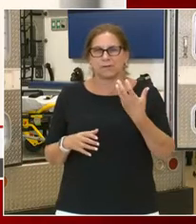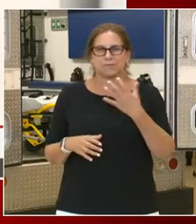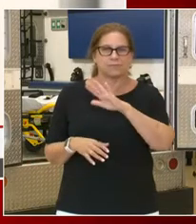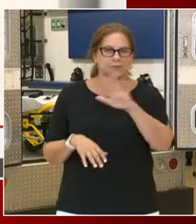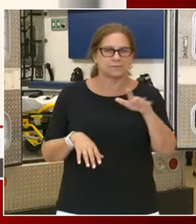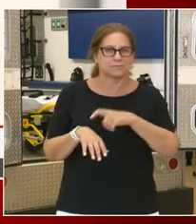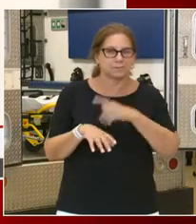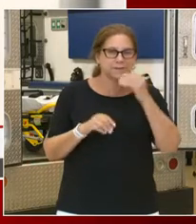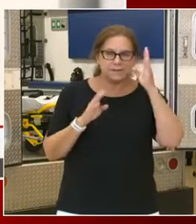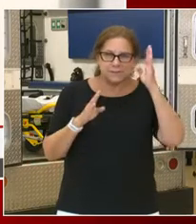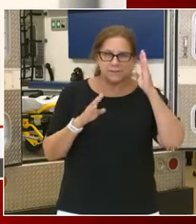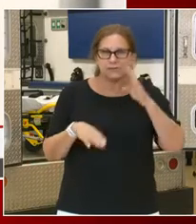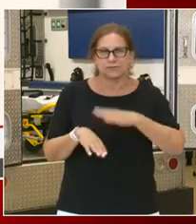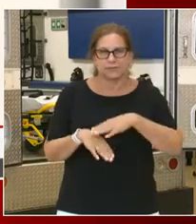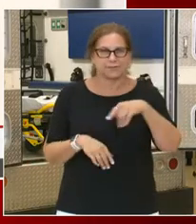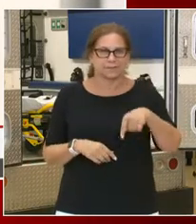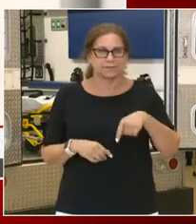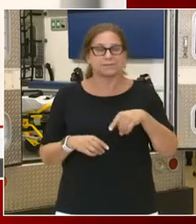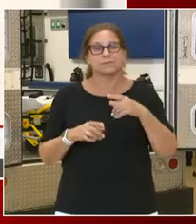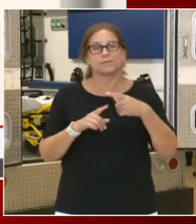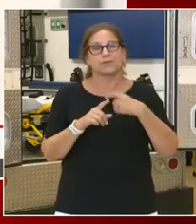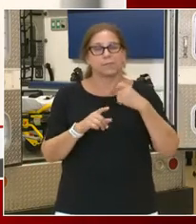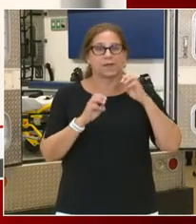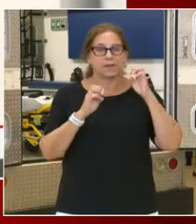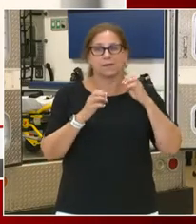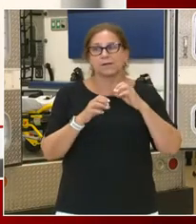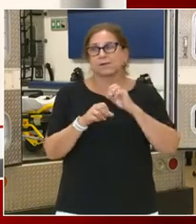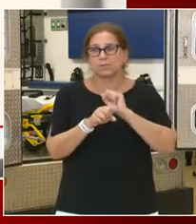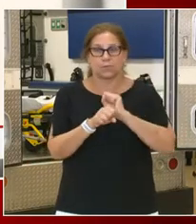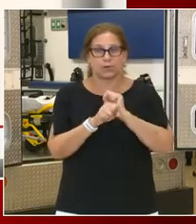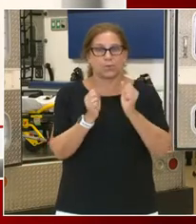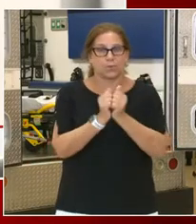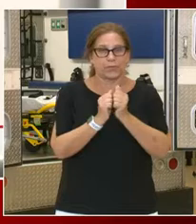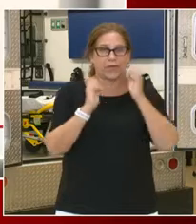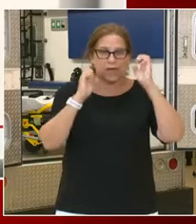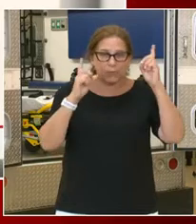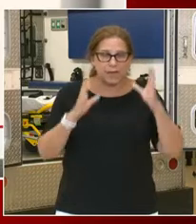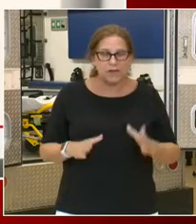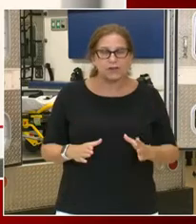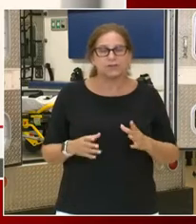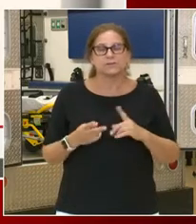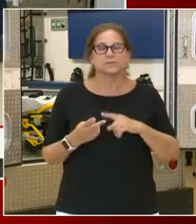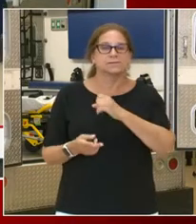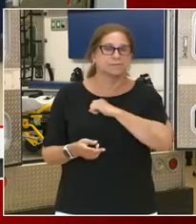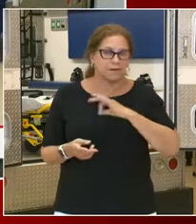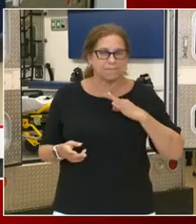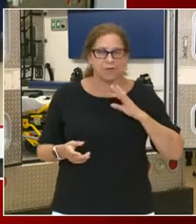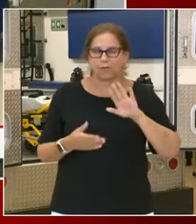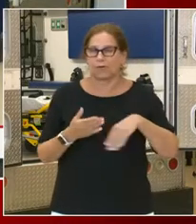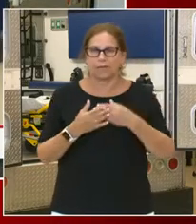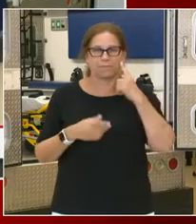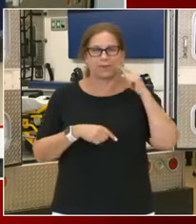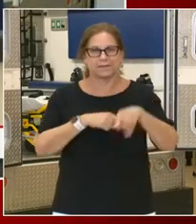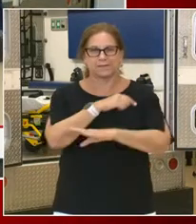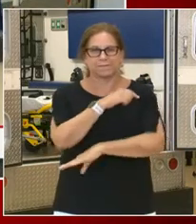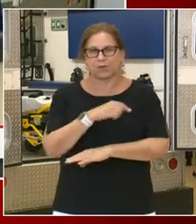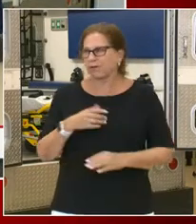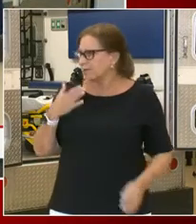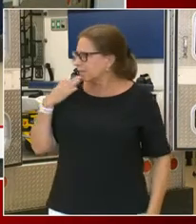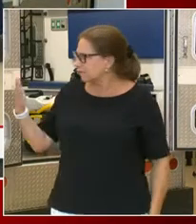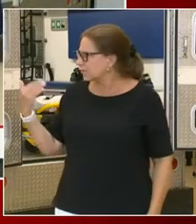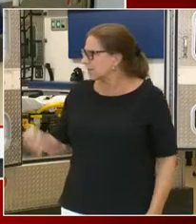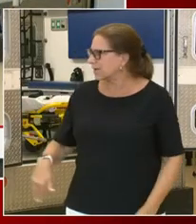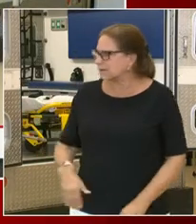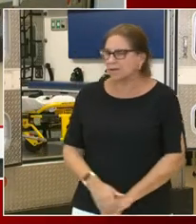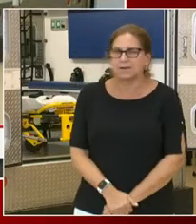been laser focused on, making the fall meaningful, rich, and productive. That's great to hear. And again, they just love to